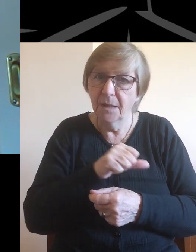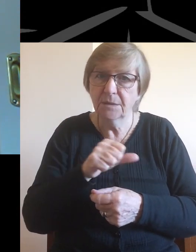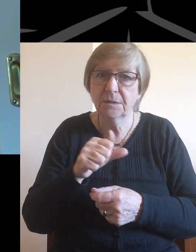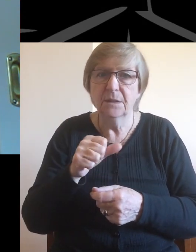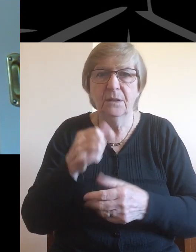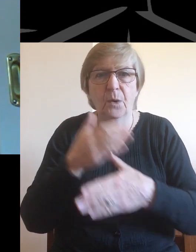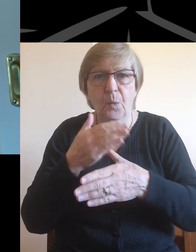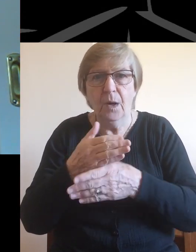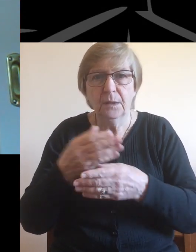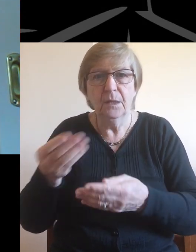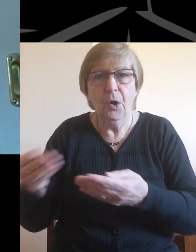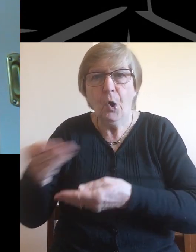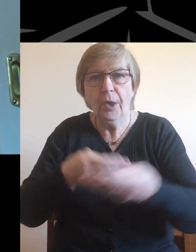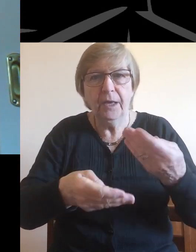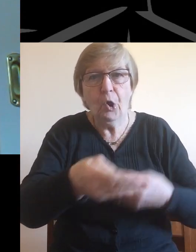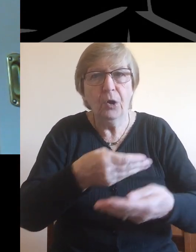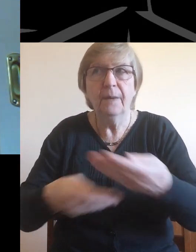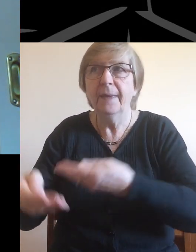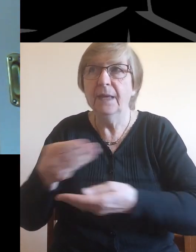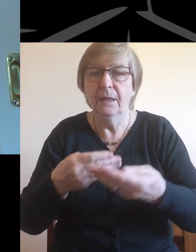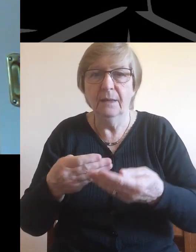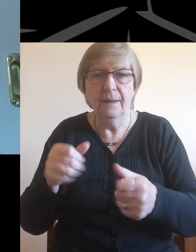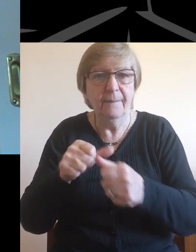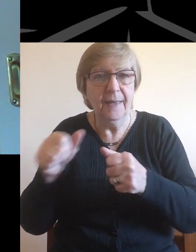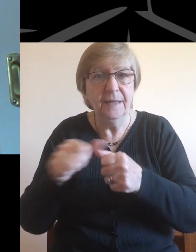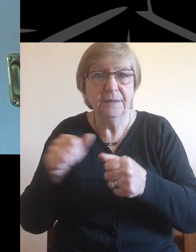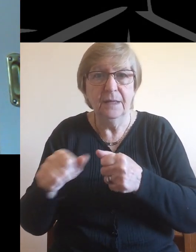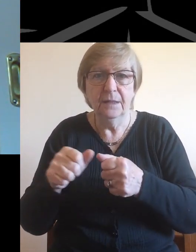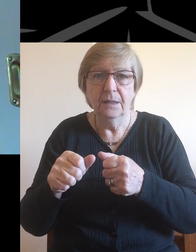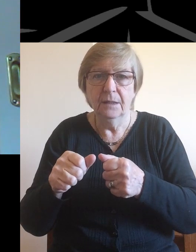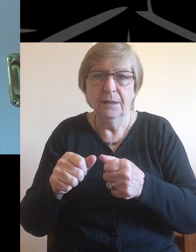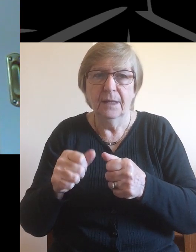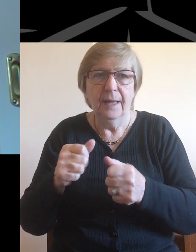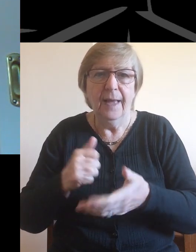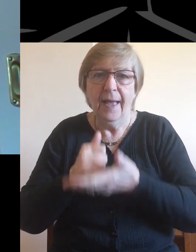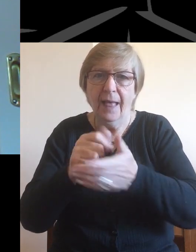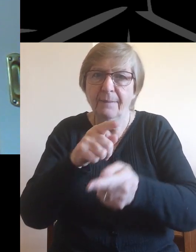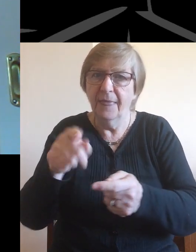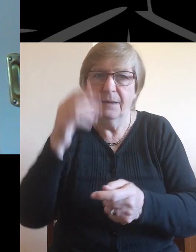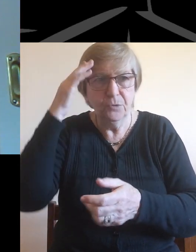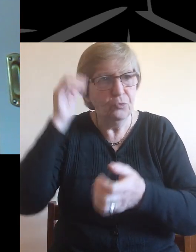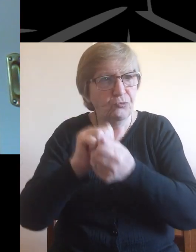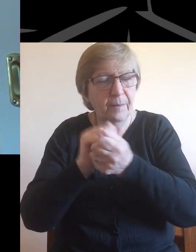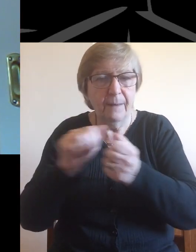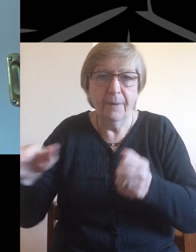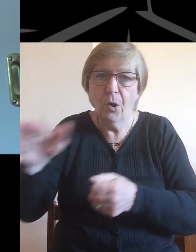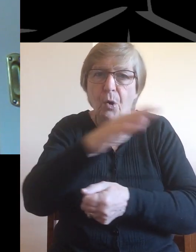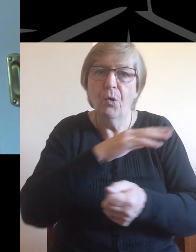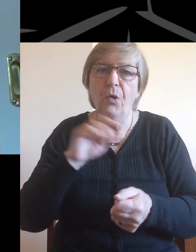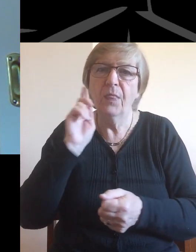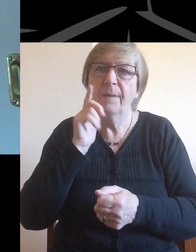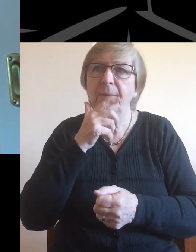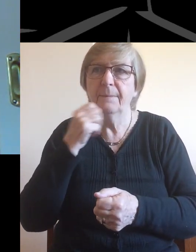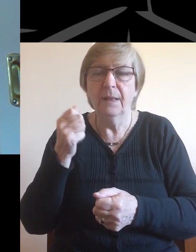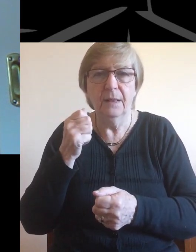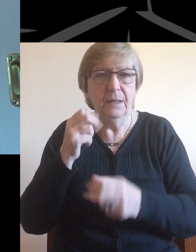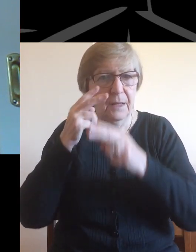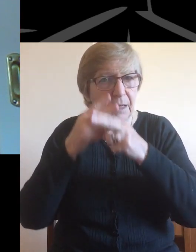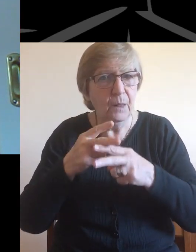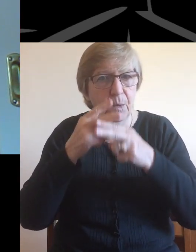the economy up and running, they will keep the safety and well-being of all the people at the heart of their decisions.